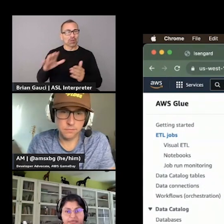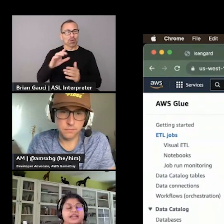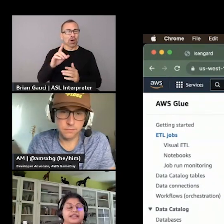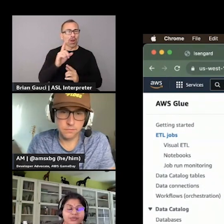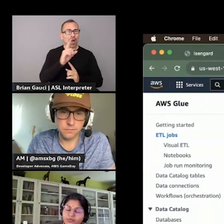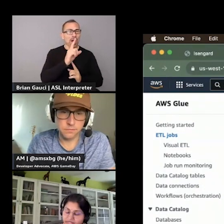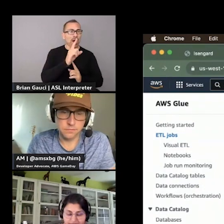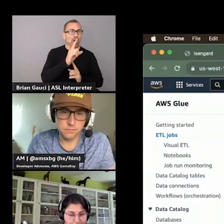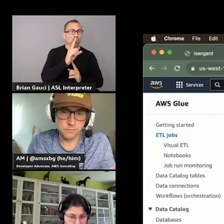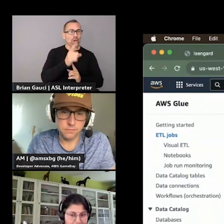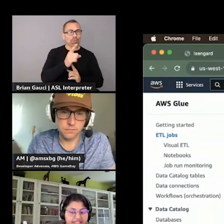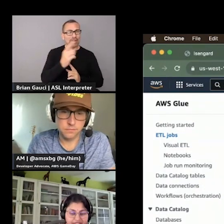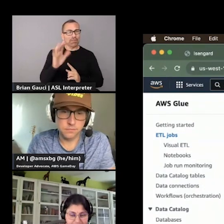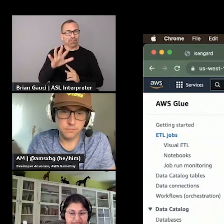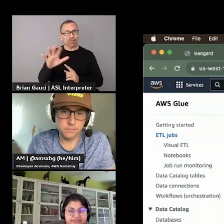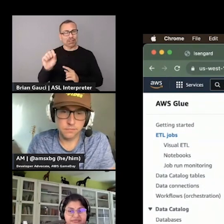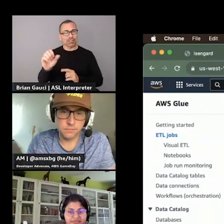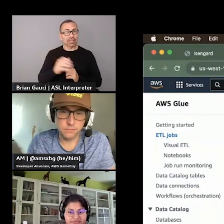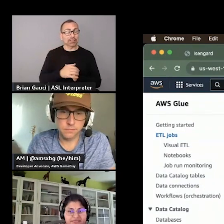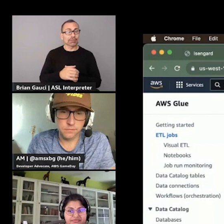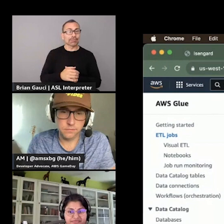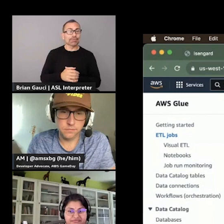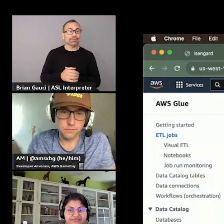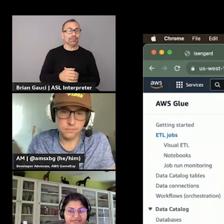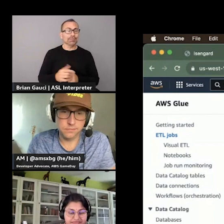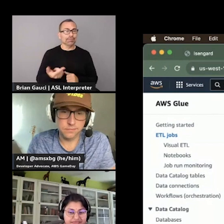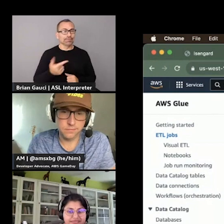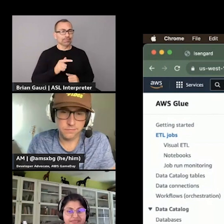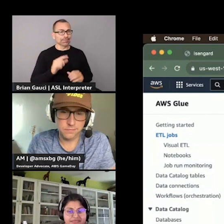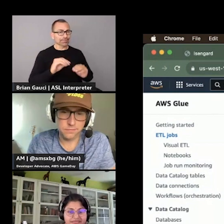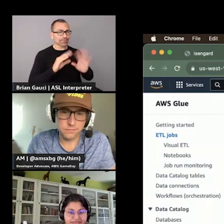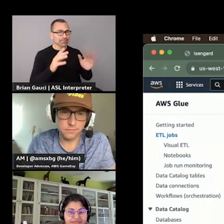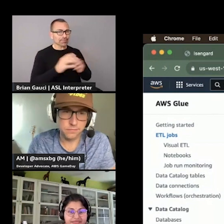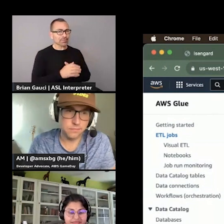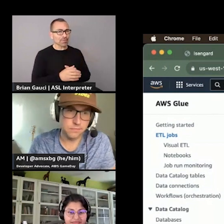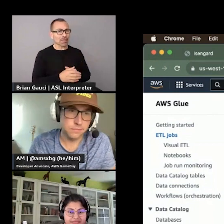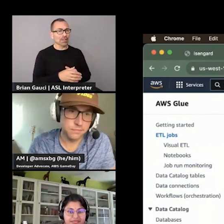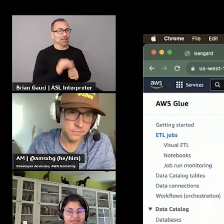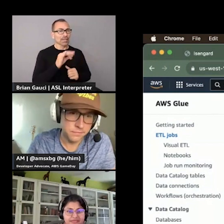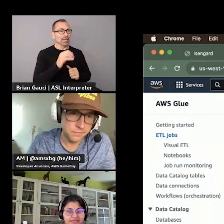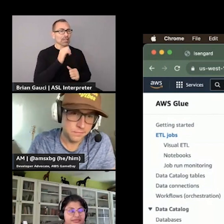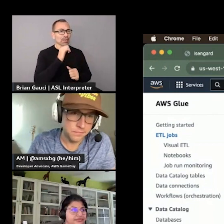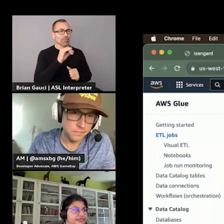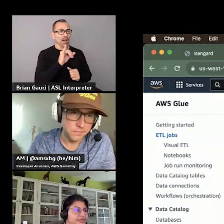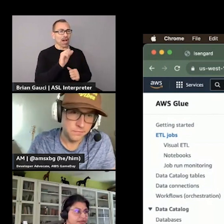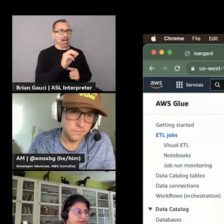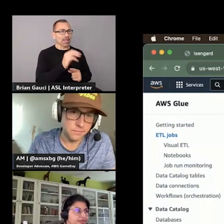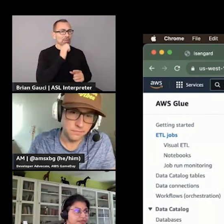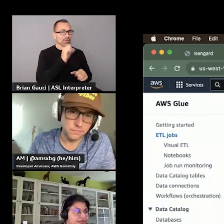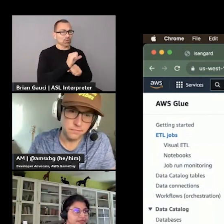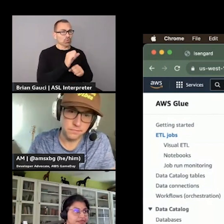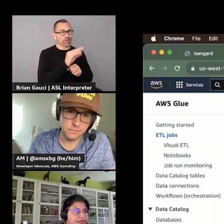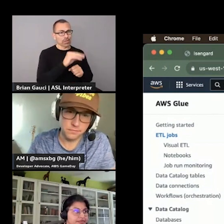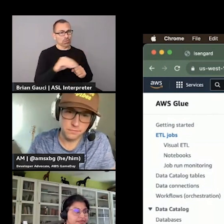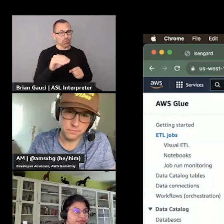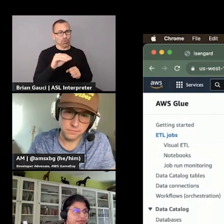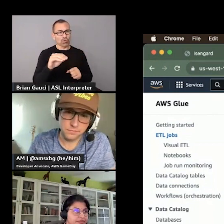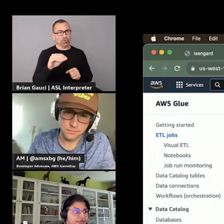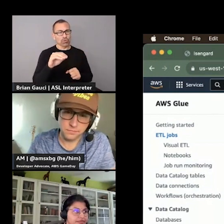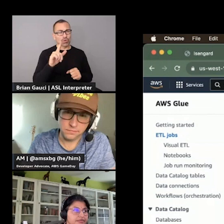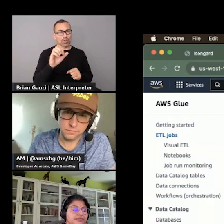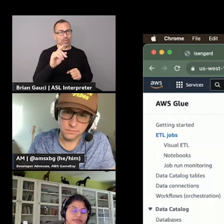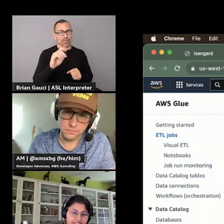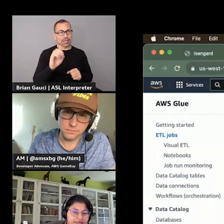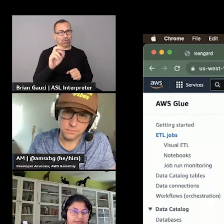the other. And once you moved, then IAM didn't work. If you moved to Lake Formation, then the new way would work, but the old way wouldn't work, and